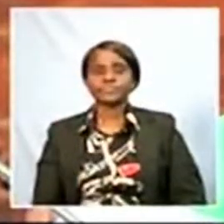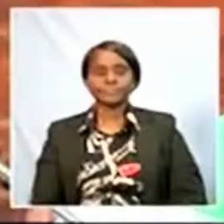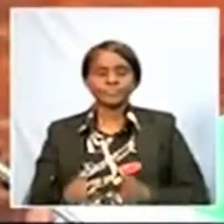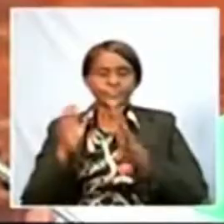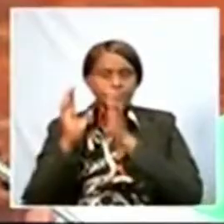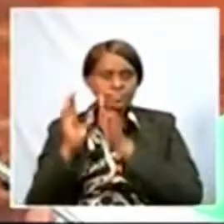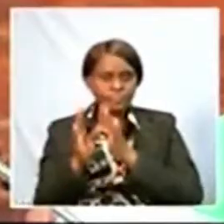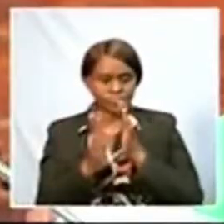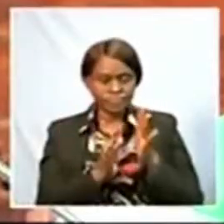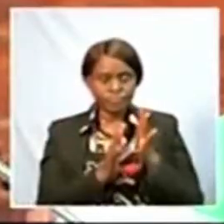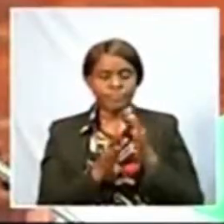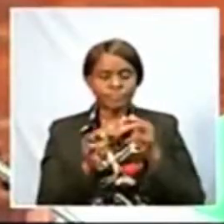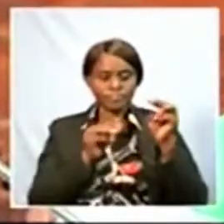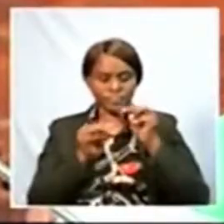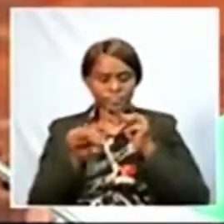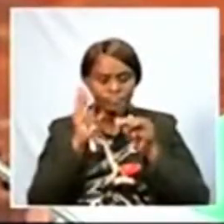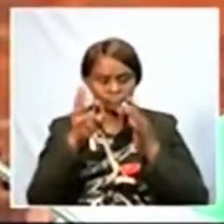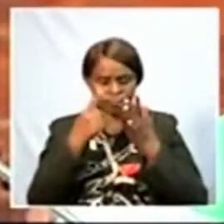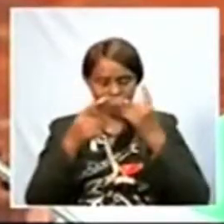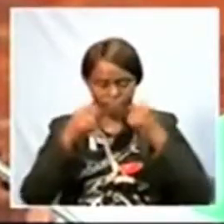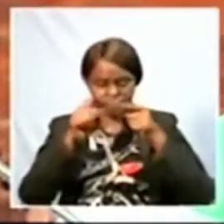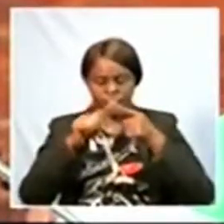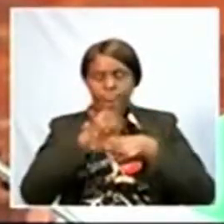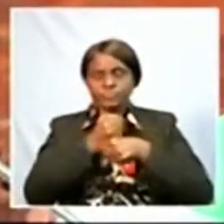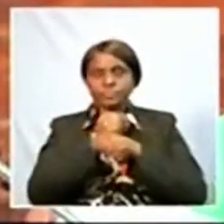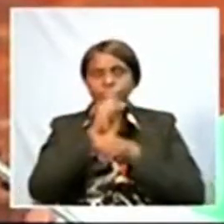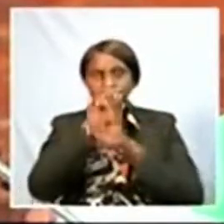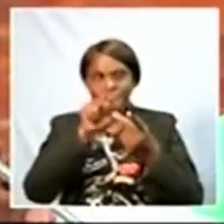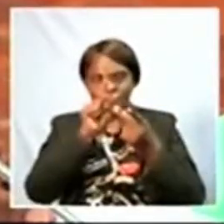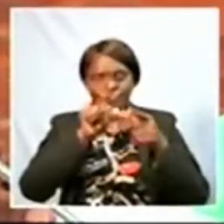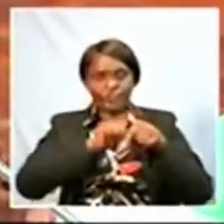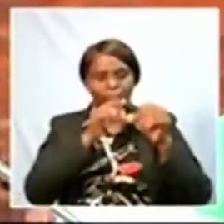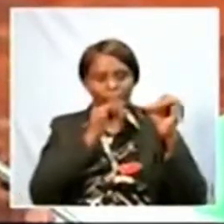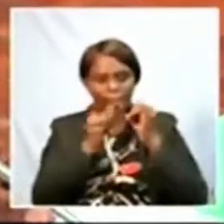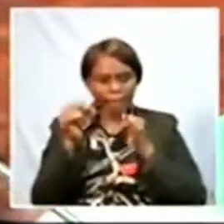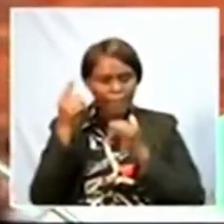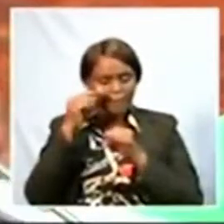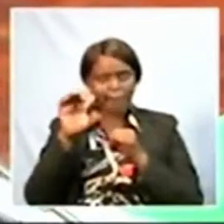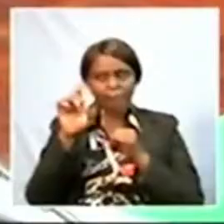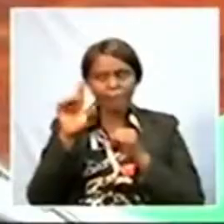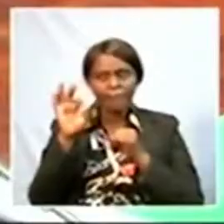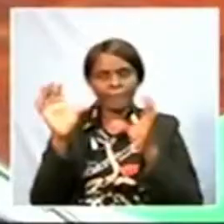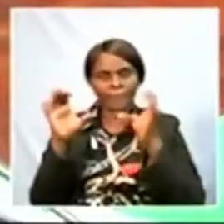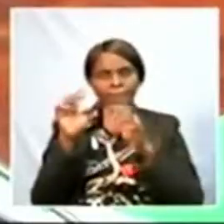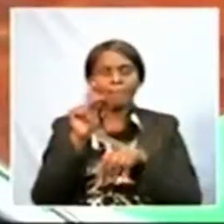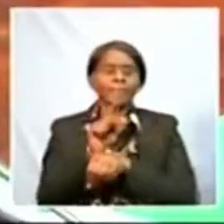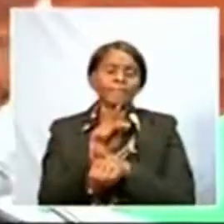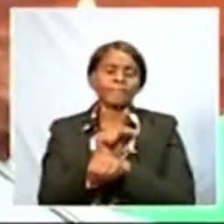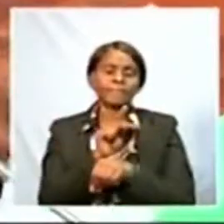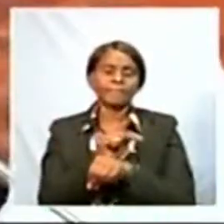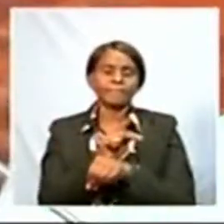Remedial measures. Management will endeavor to ensure timely implementation of the CDF community projects.